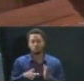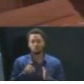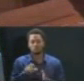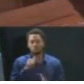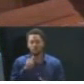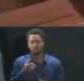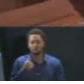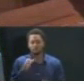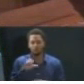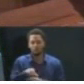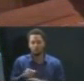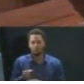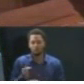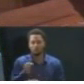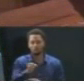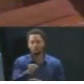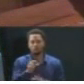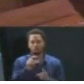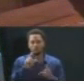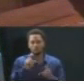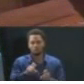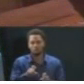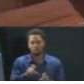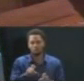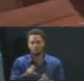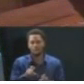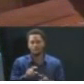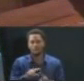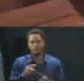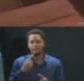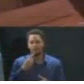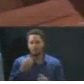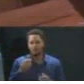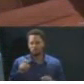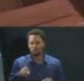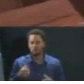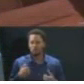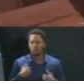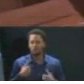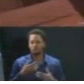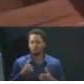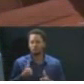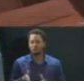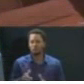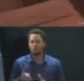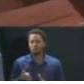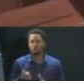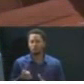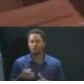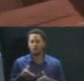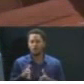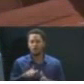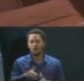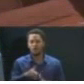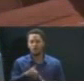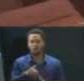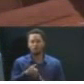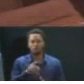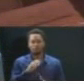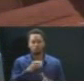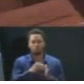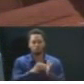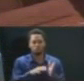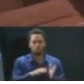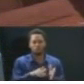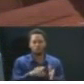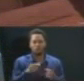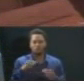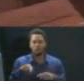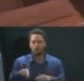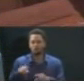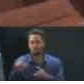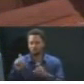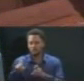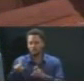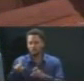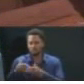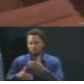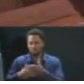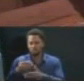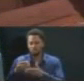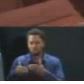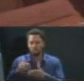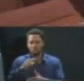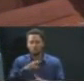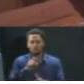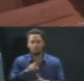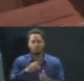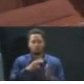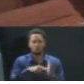test. There has to be a way to allow those refusing the test to read a book or do something educational during the testing period. If there aren't teachers